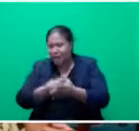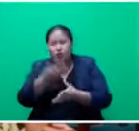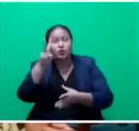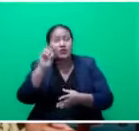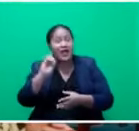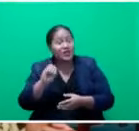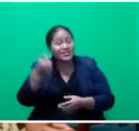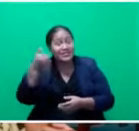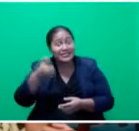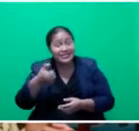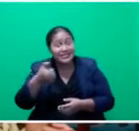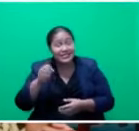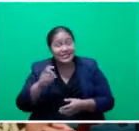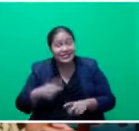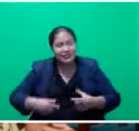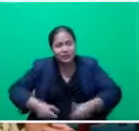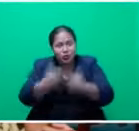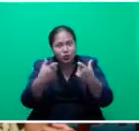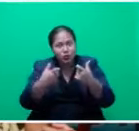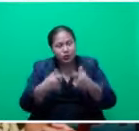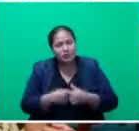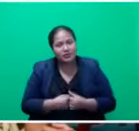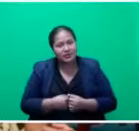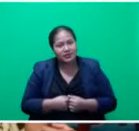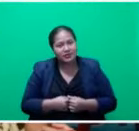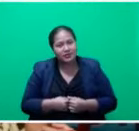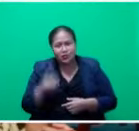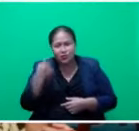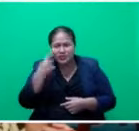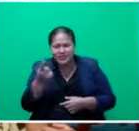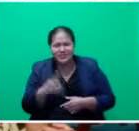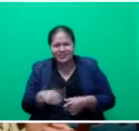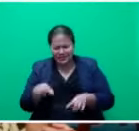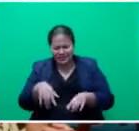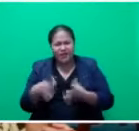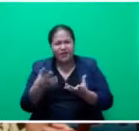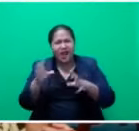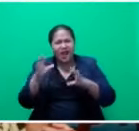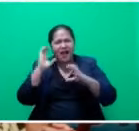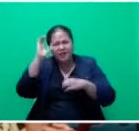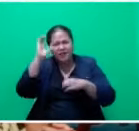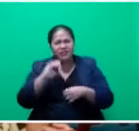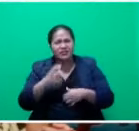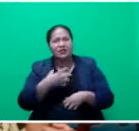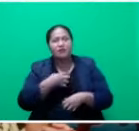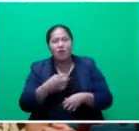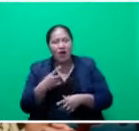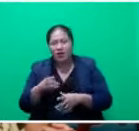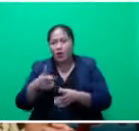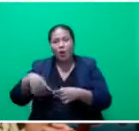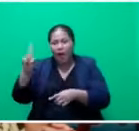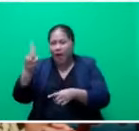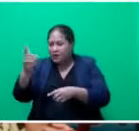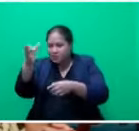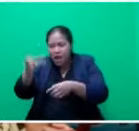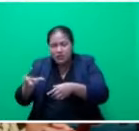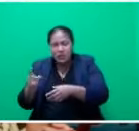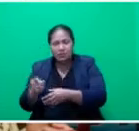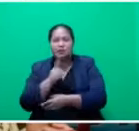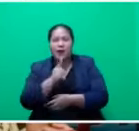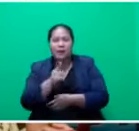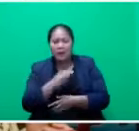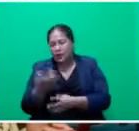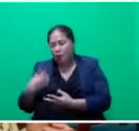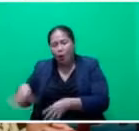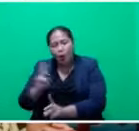at our country. Fiji is more divided, more indebted, more dictated than it ever has been. The Honourable